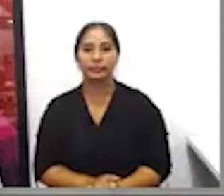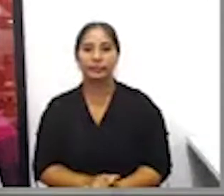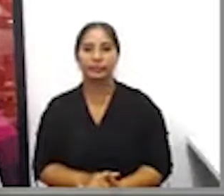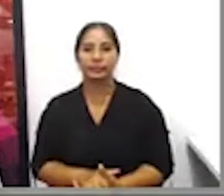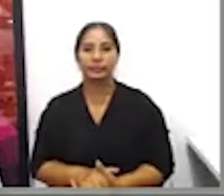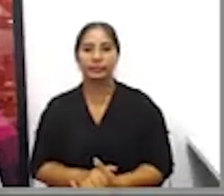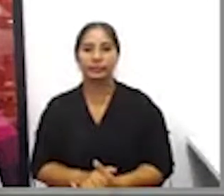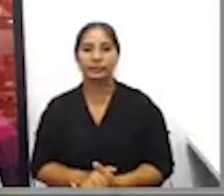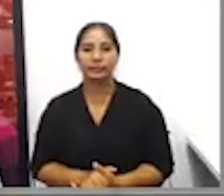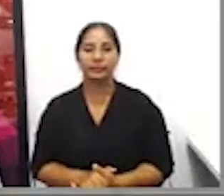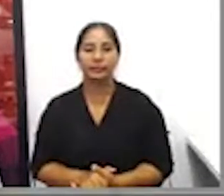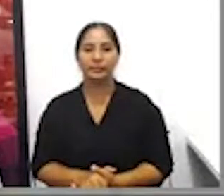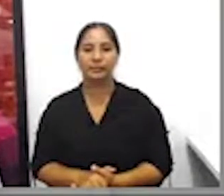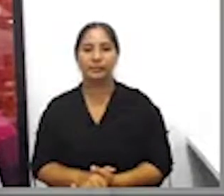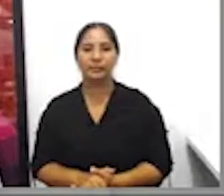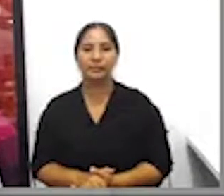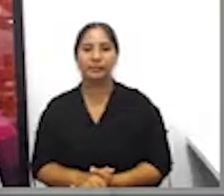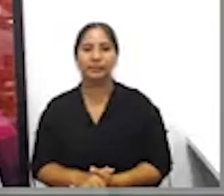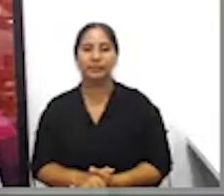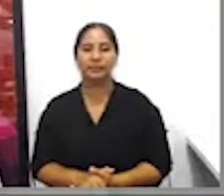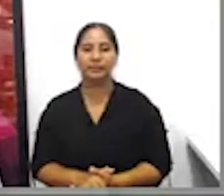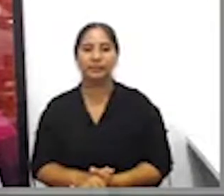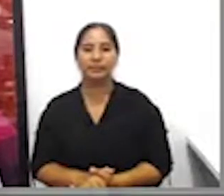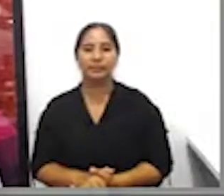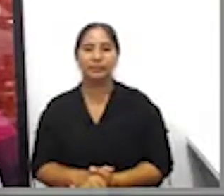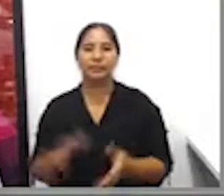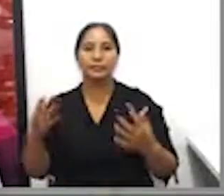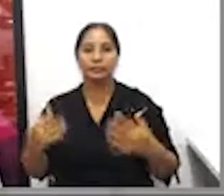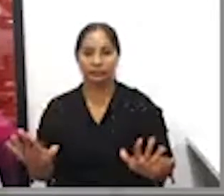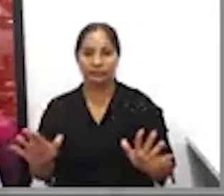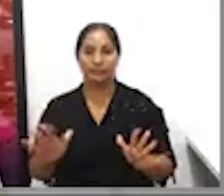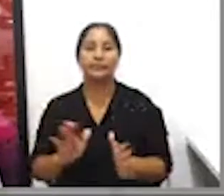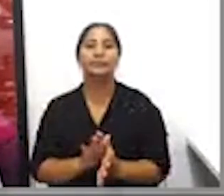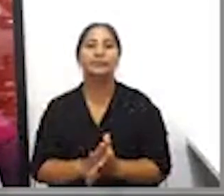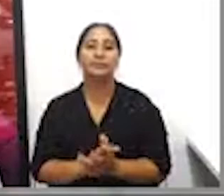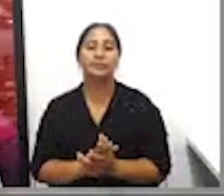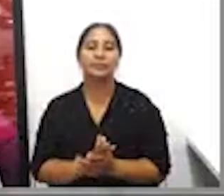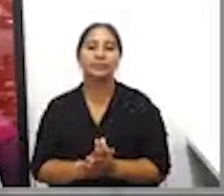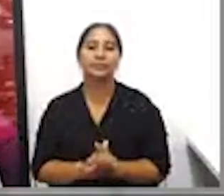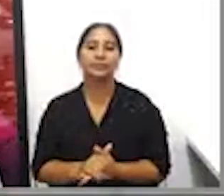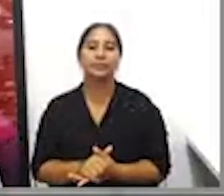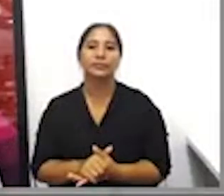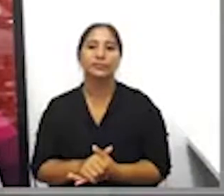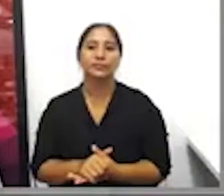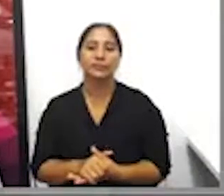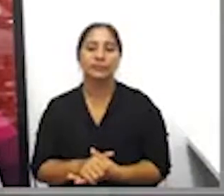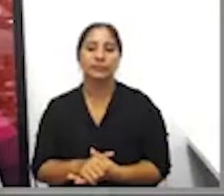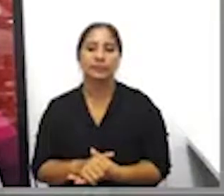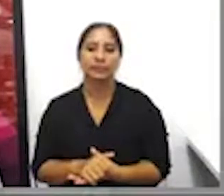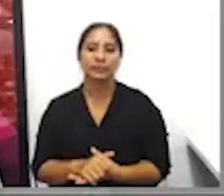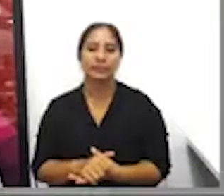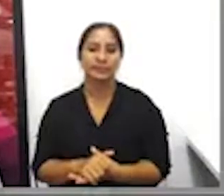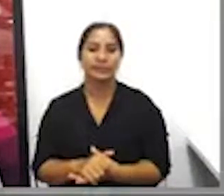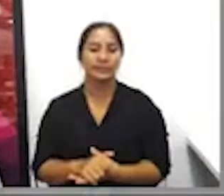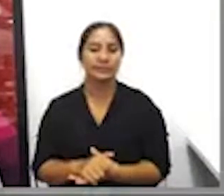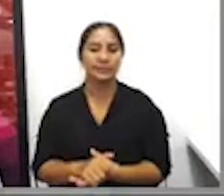did that, and I have done national security and foreign policy ever since, but I've gone in and out of government.